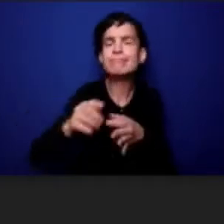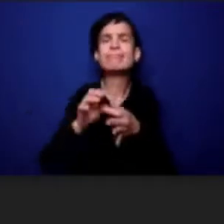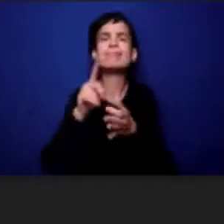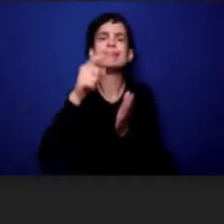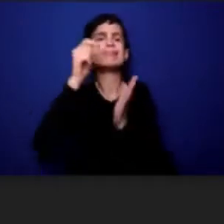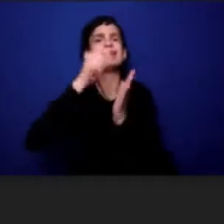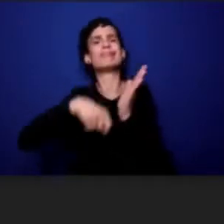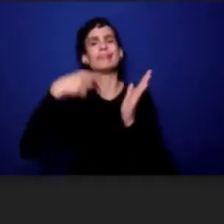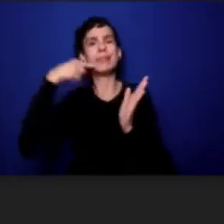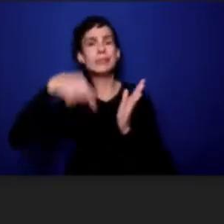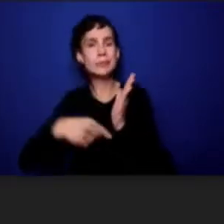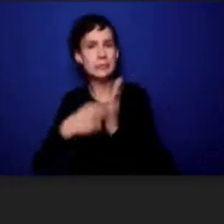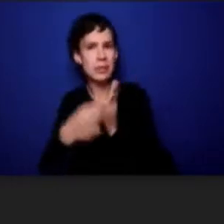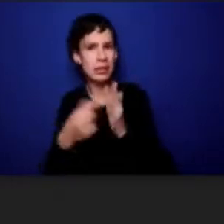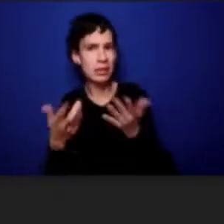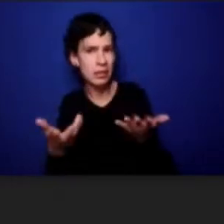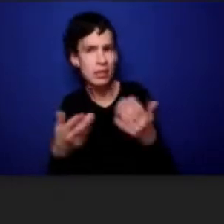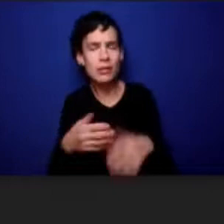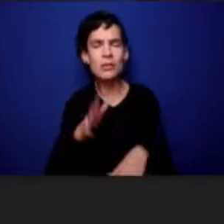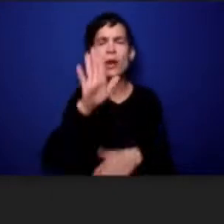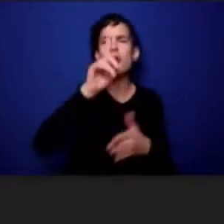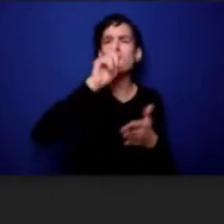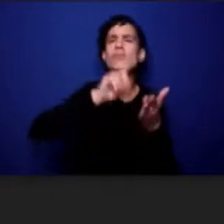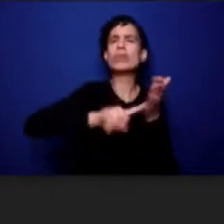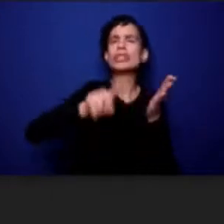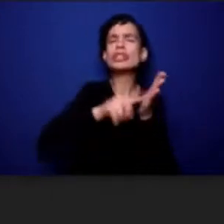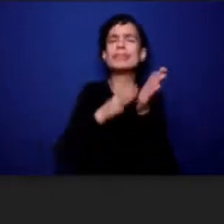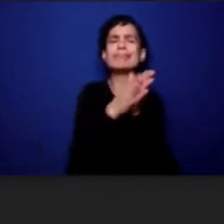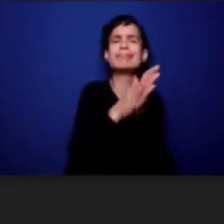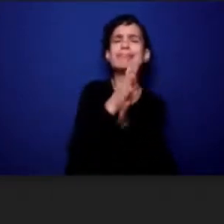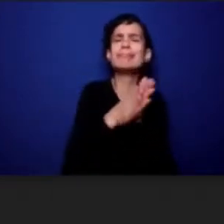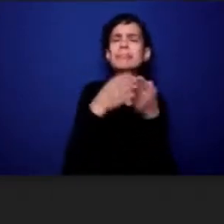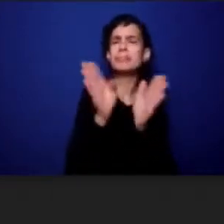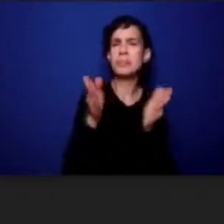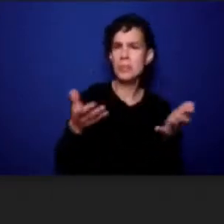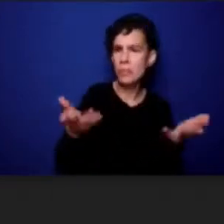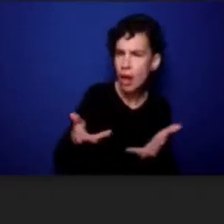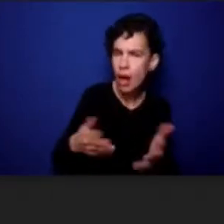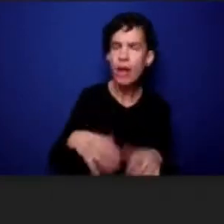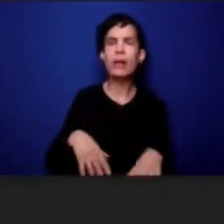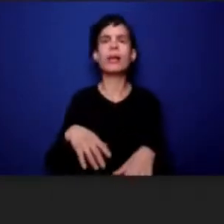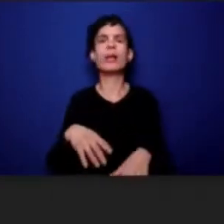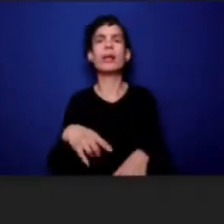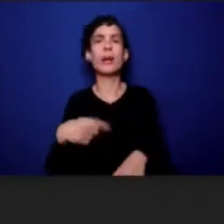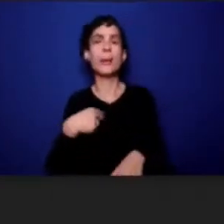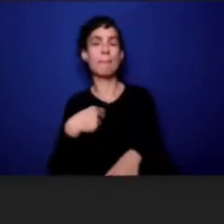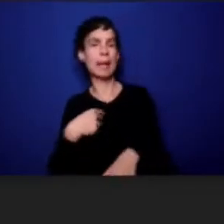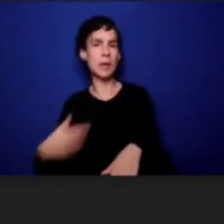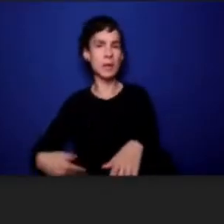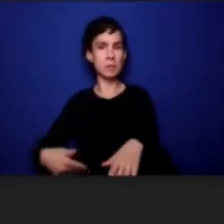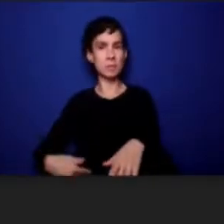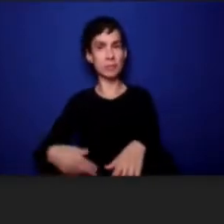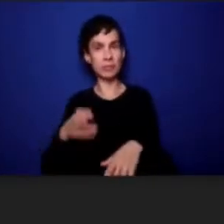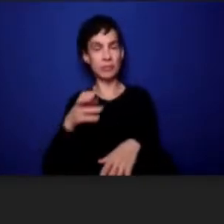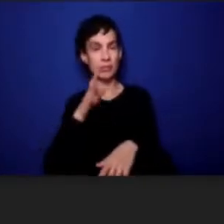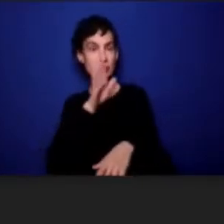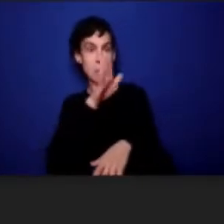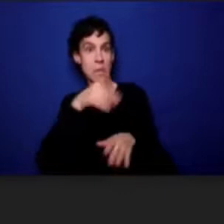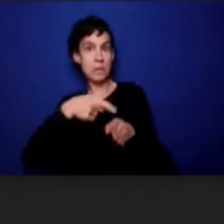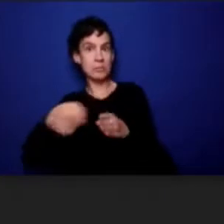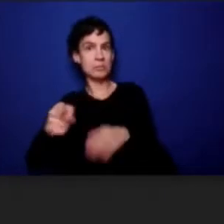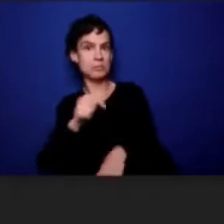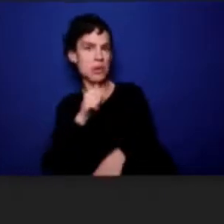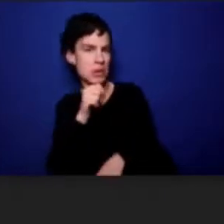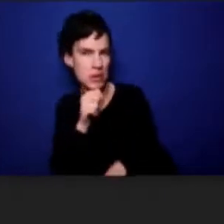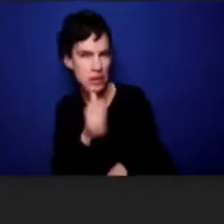journal. What are your research interests broadly? I have a feeling this isn't necessarily your sort of